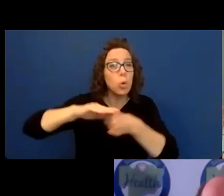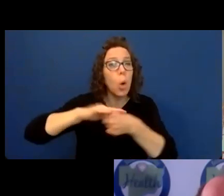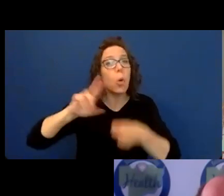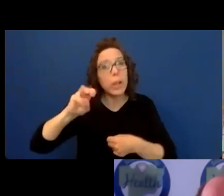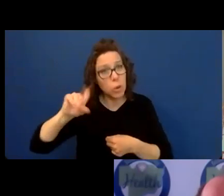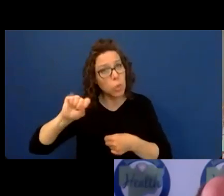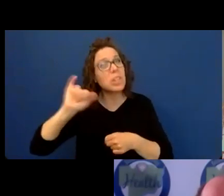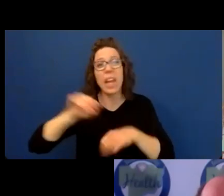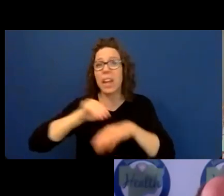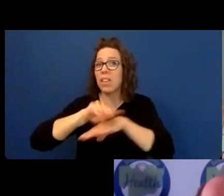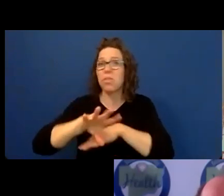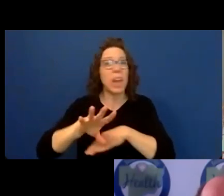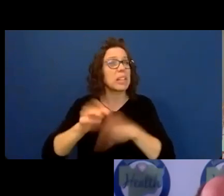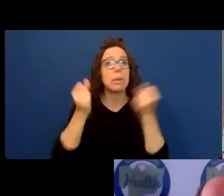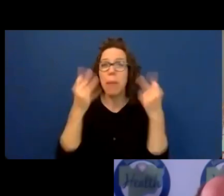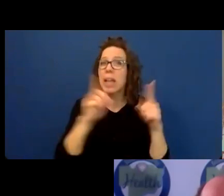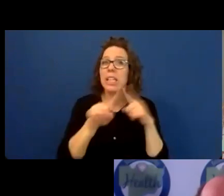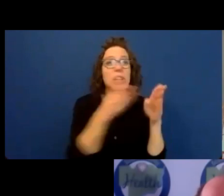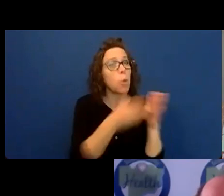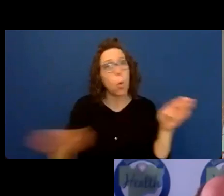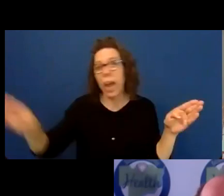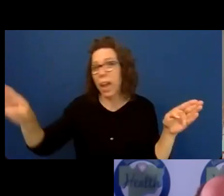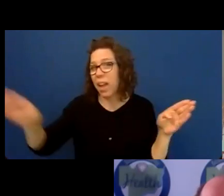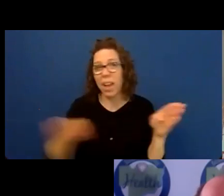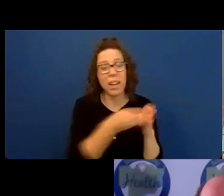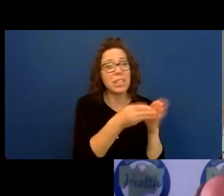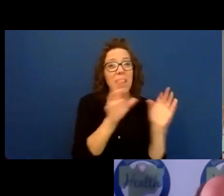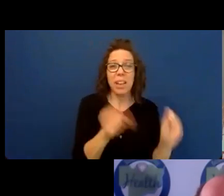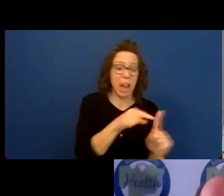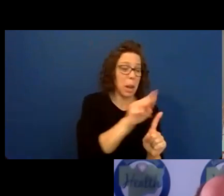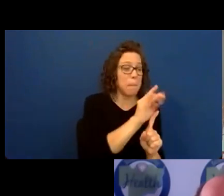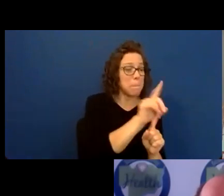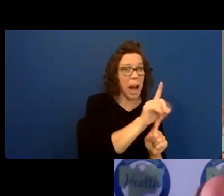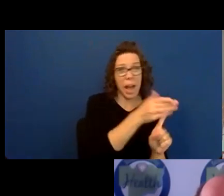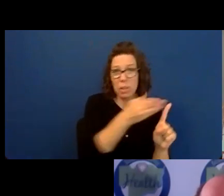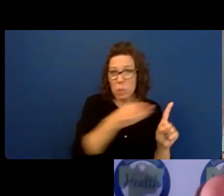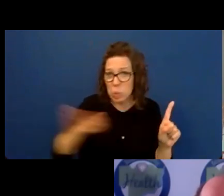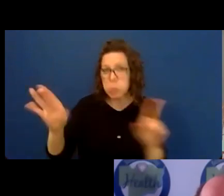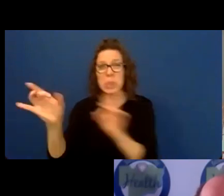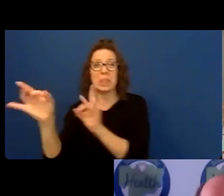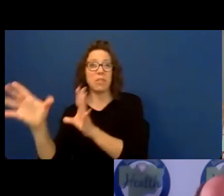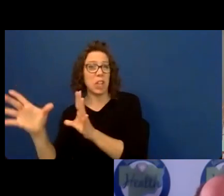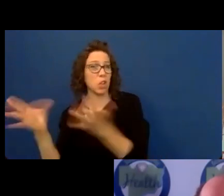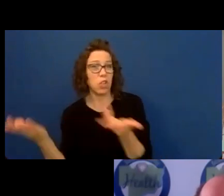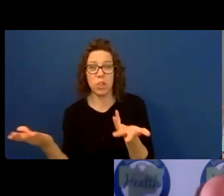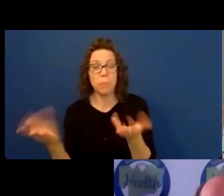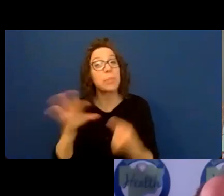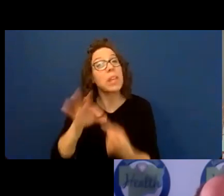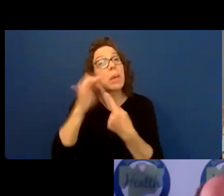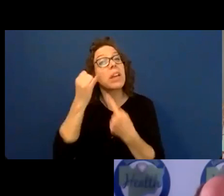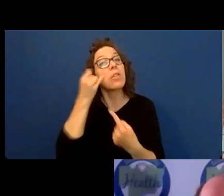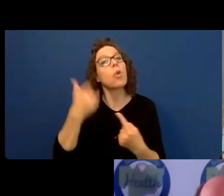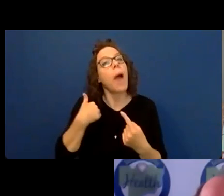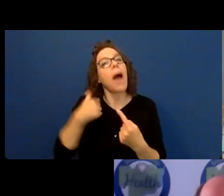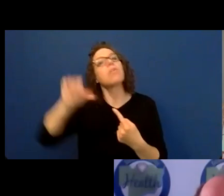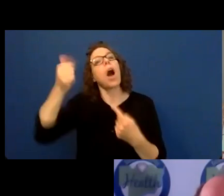affect people in various ways. It can be very mild illness to a very severe illness, especially if you have underlying